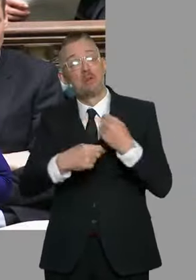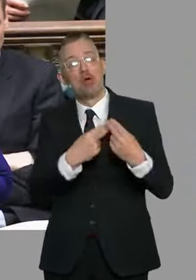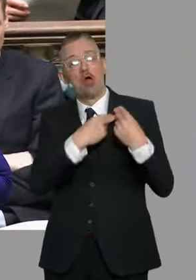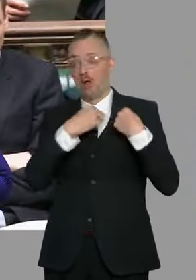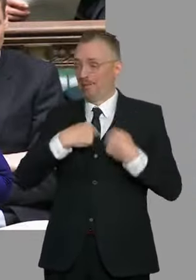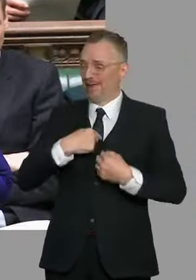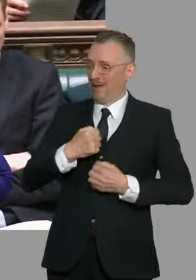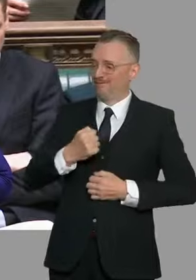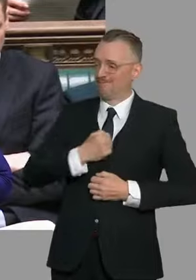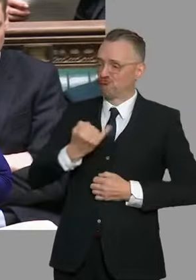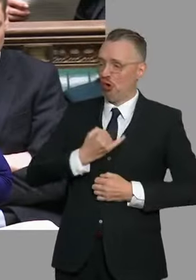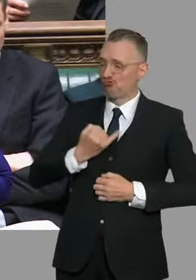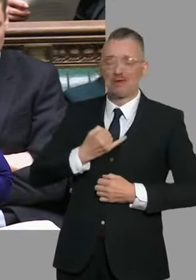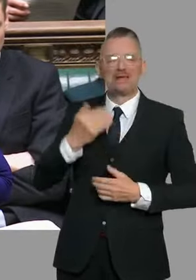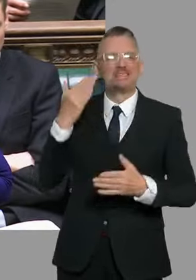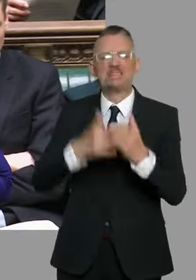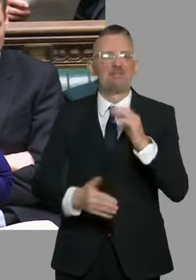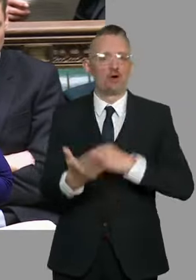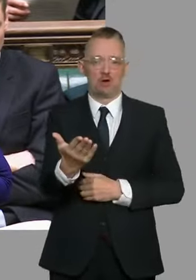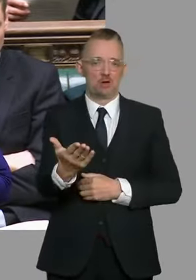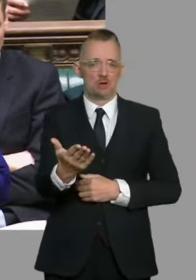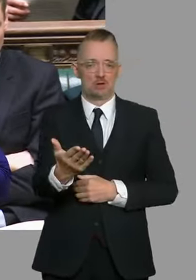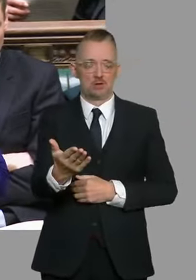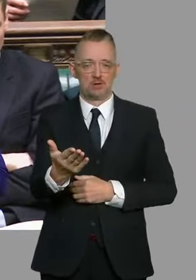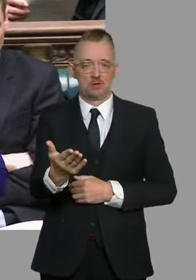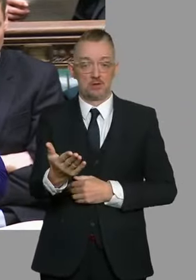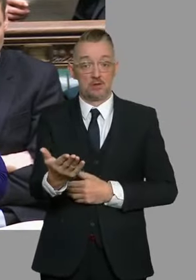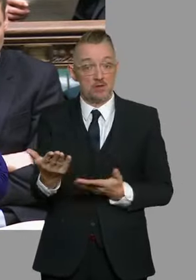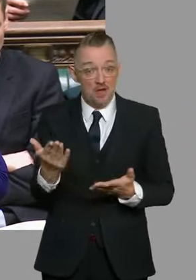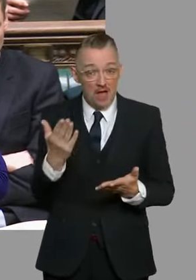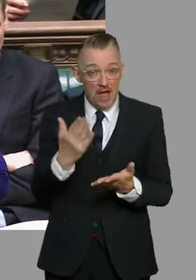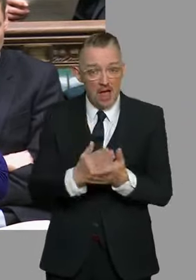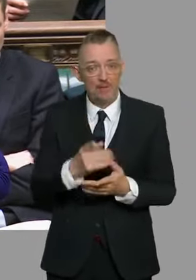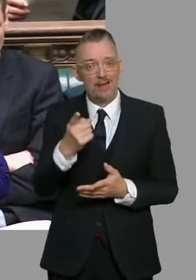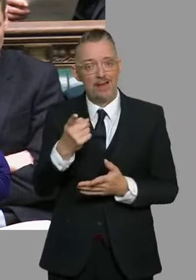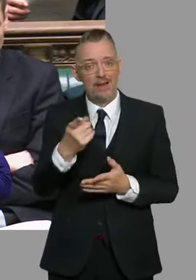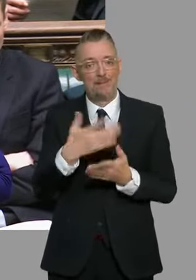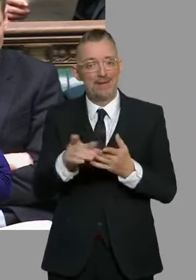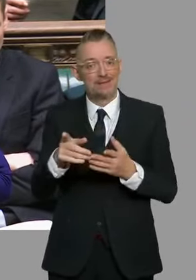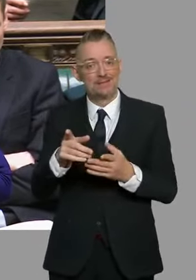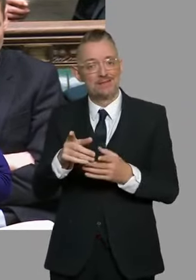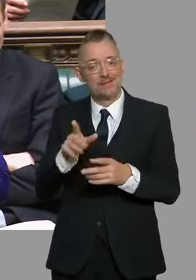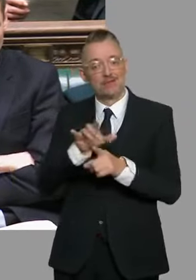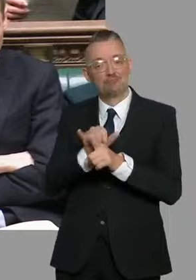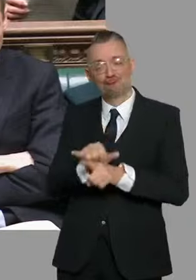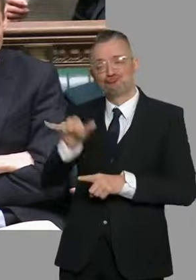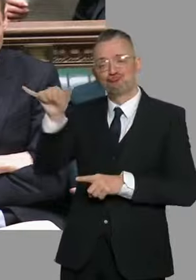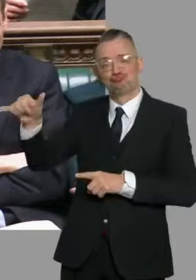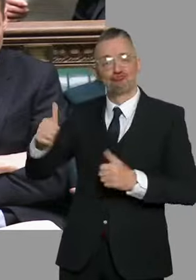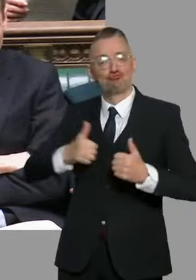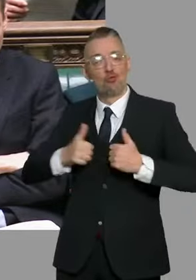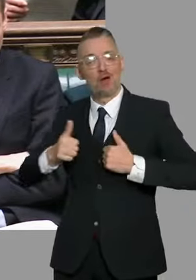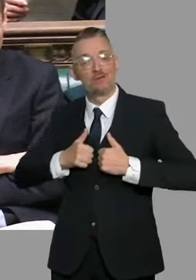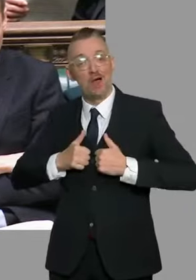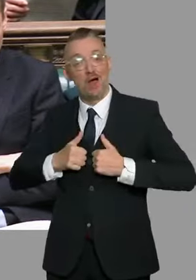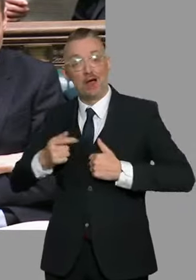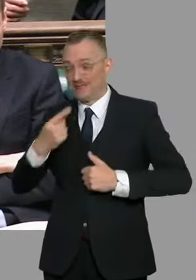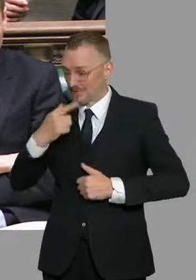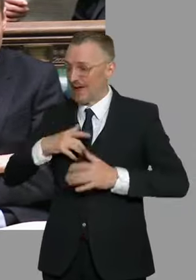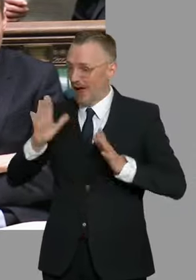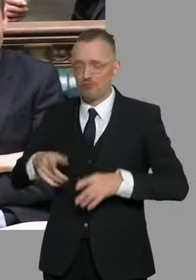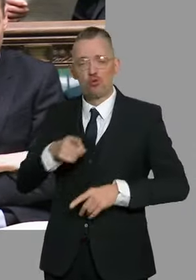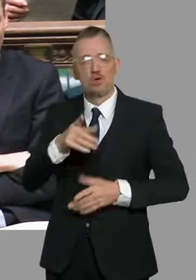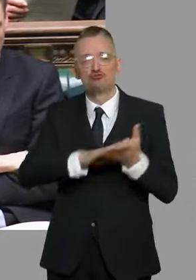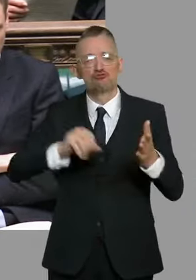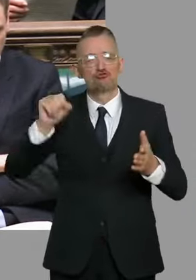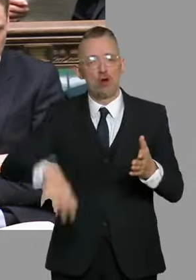is, he has scrapped a deterrent that the National Crime Agency has said we need. Since he came into government and scrapped the Rwanda deterrent,